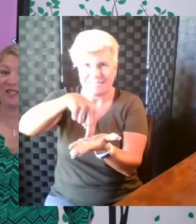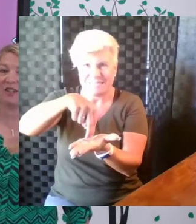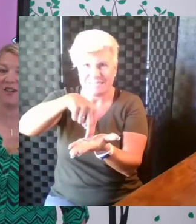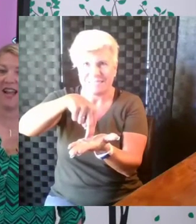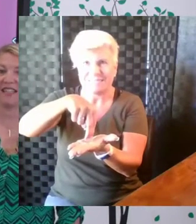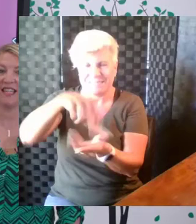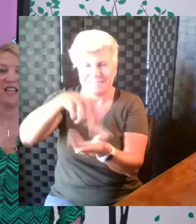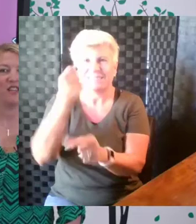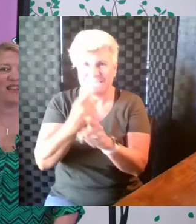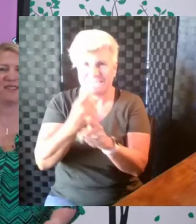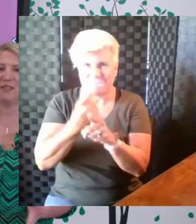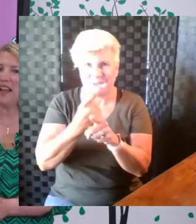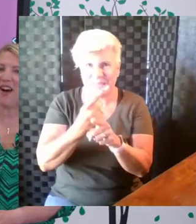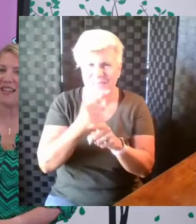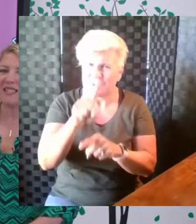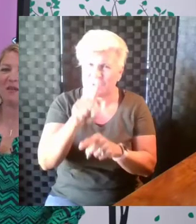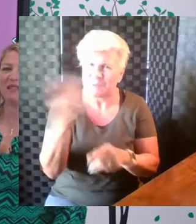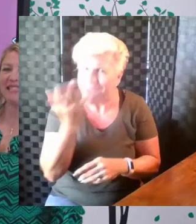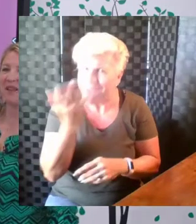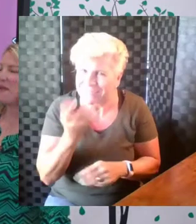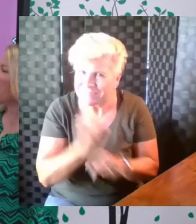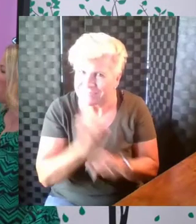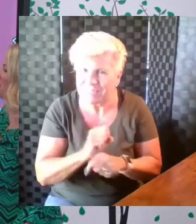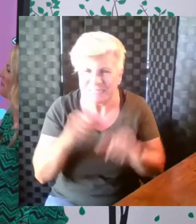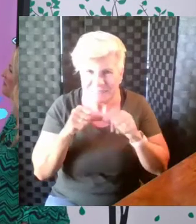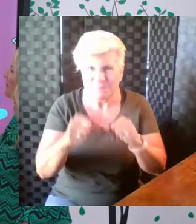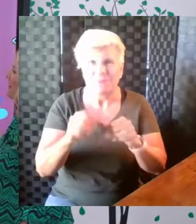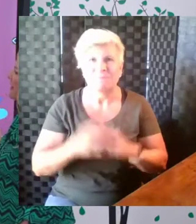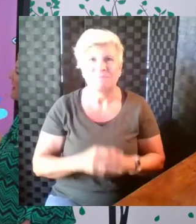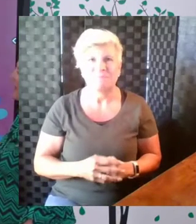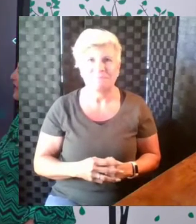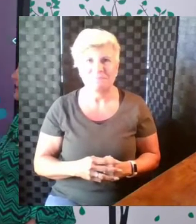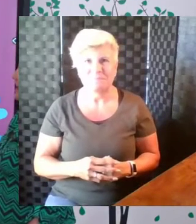Stand. That's correct. You guys are doing awesome. Let's keep it up.